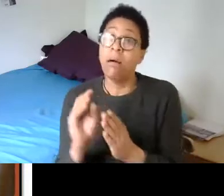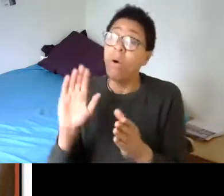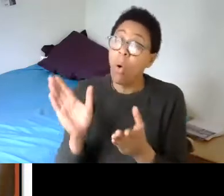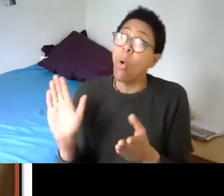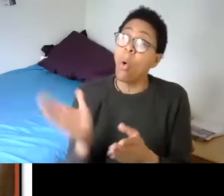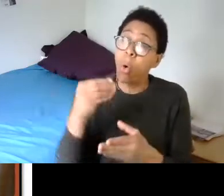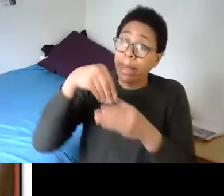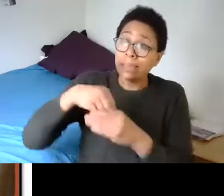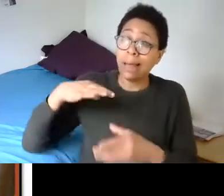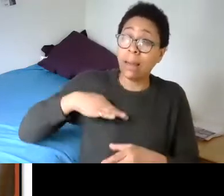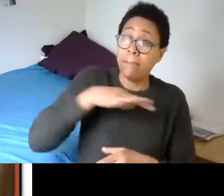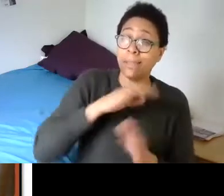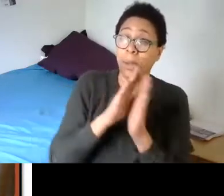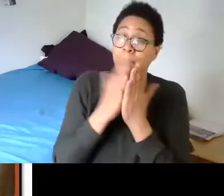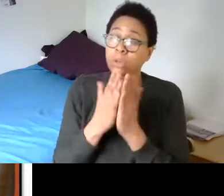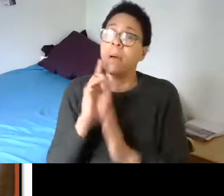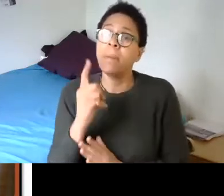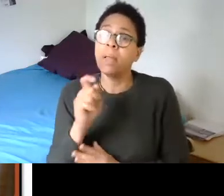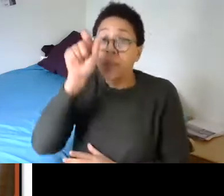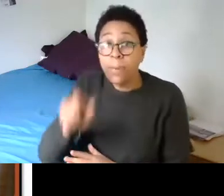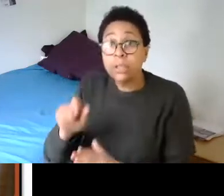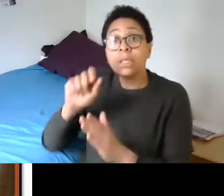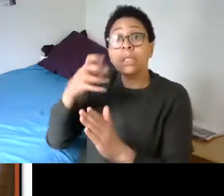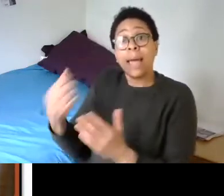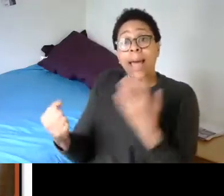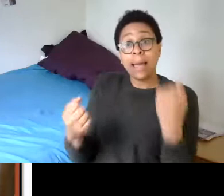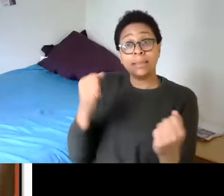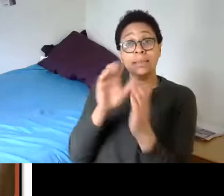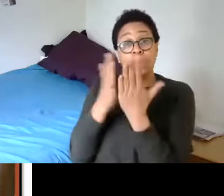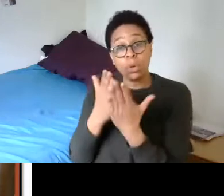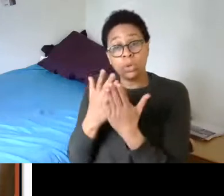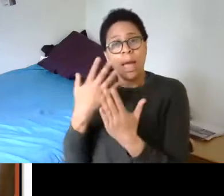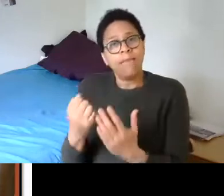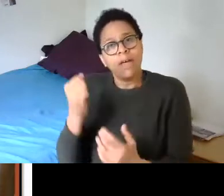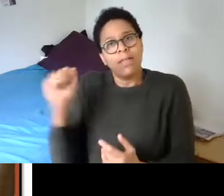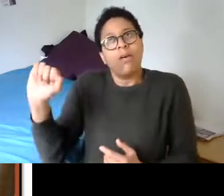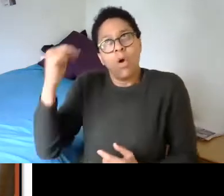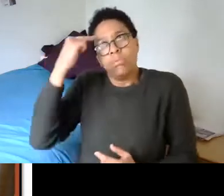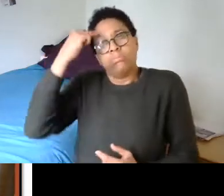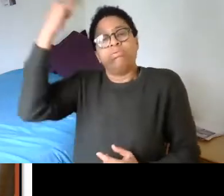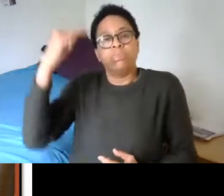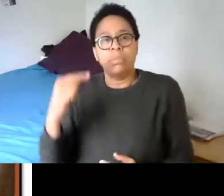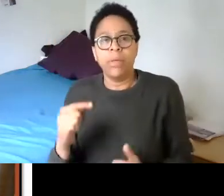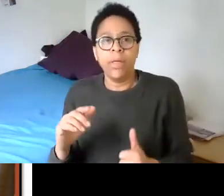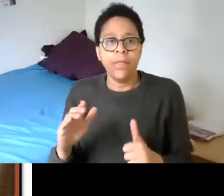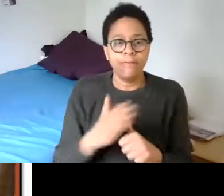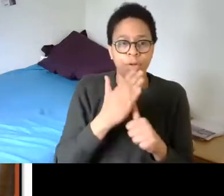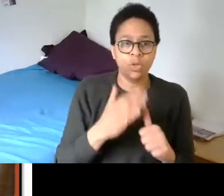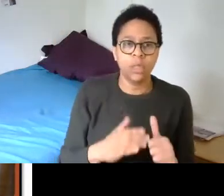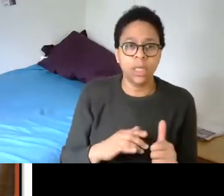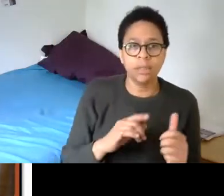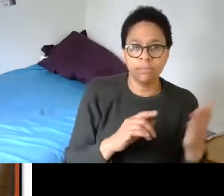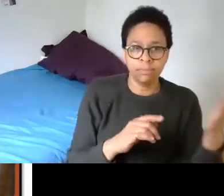but obviously the owners have used the spaces for very different drawings and techniques. First one is L'Anatomia del